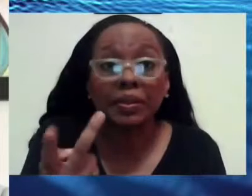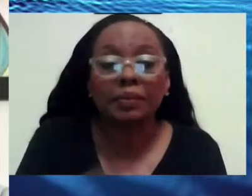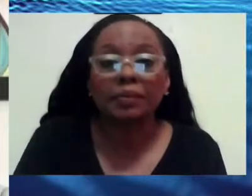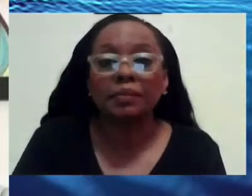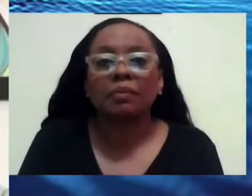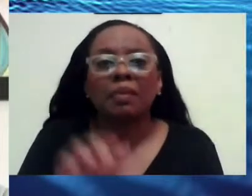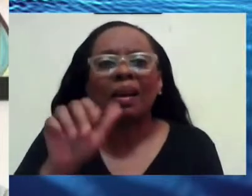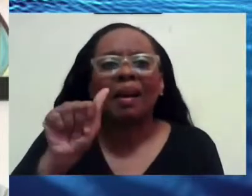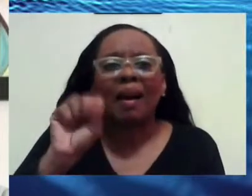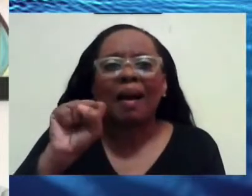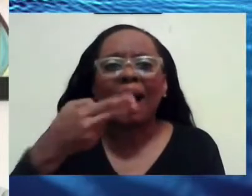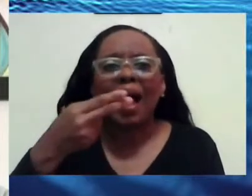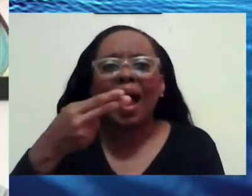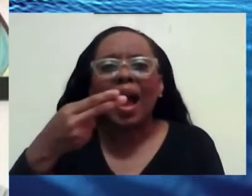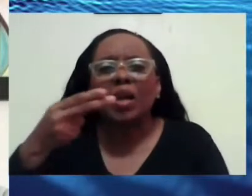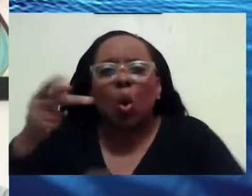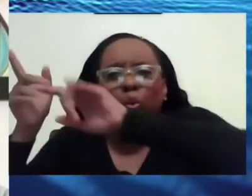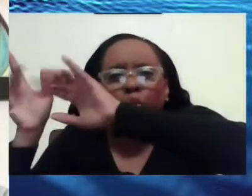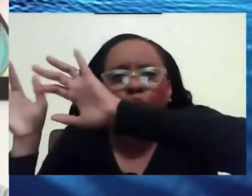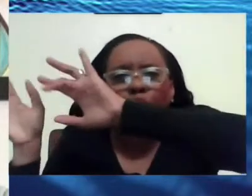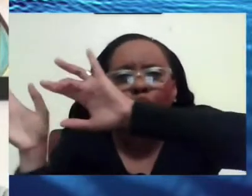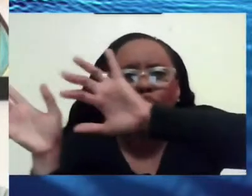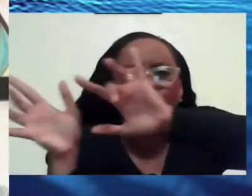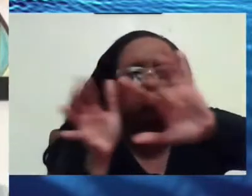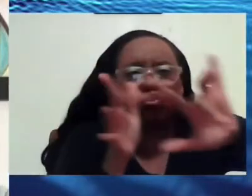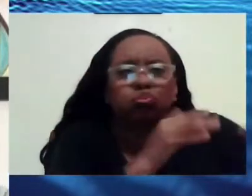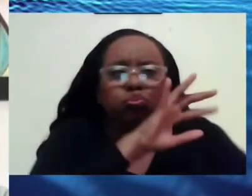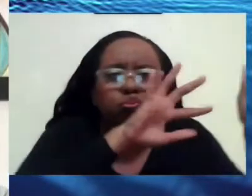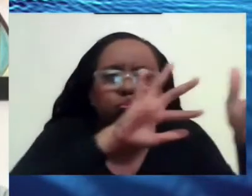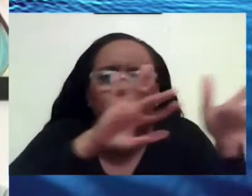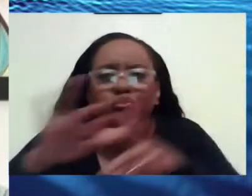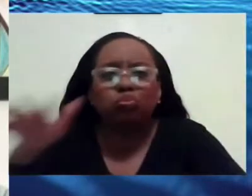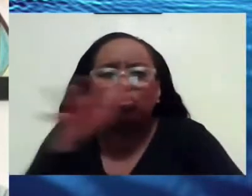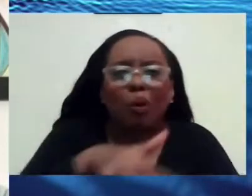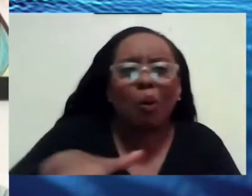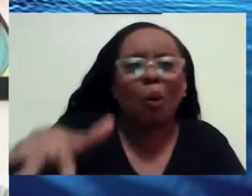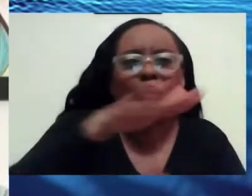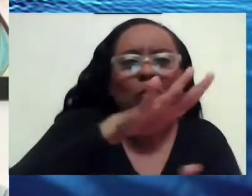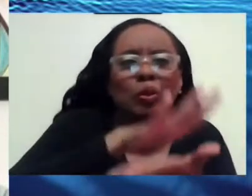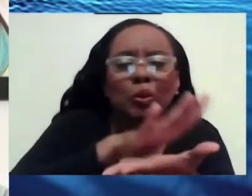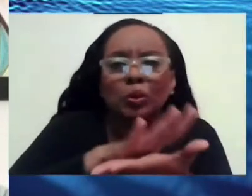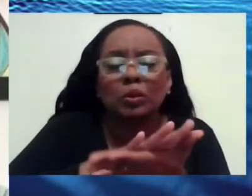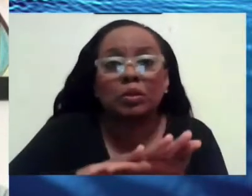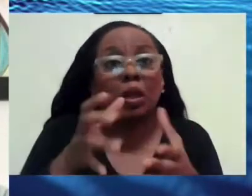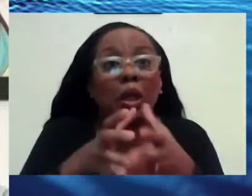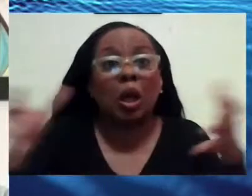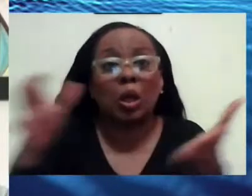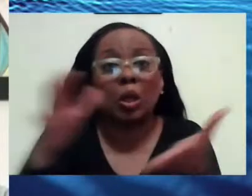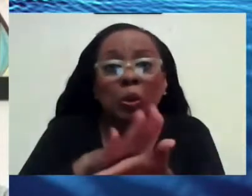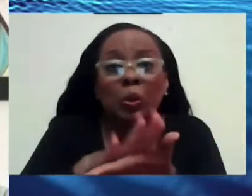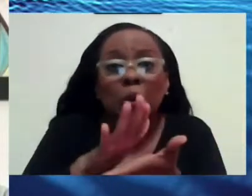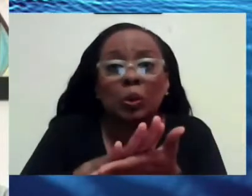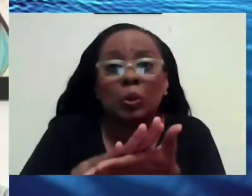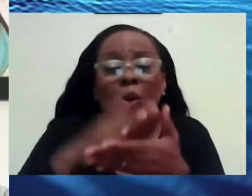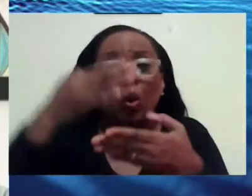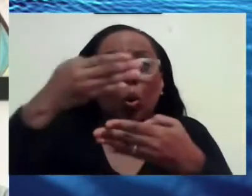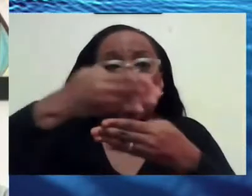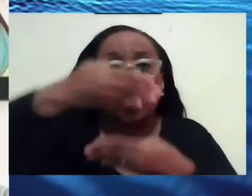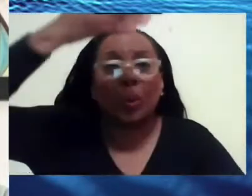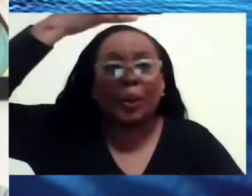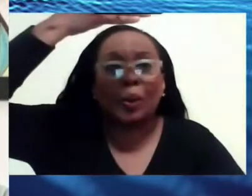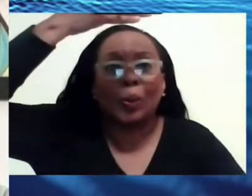the classroom through, in particular, the breeze blocks. For many of you, we may not realize, but a lot of the schools, based on a number of years ago in